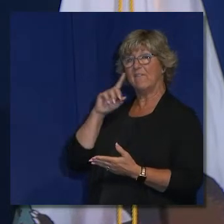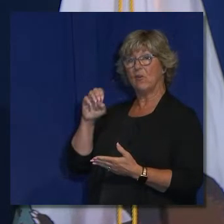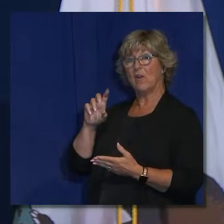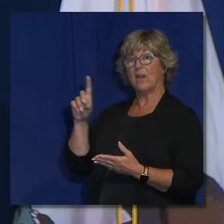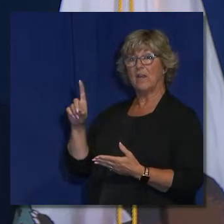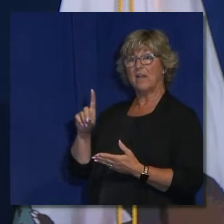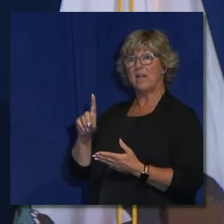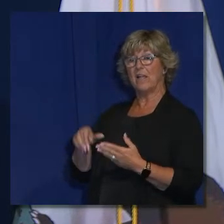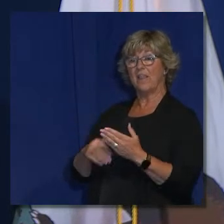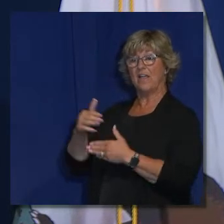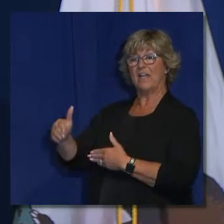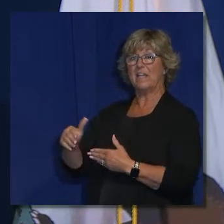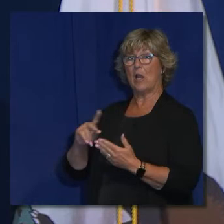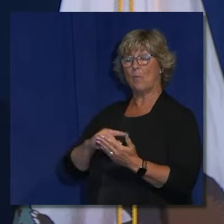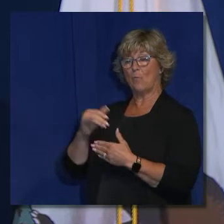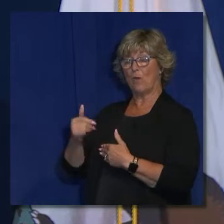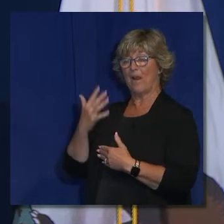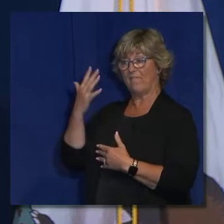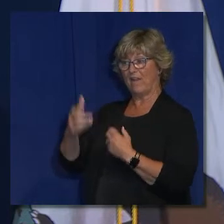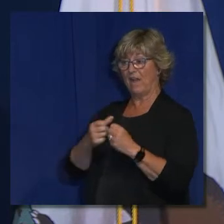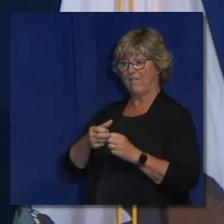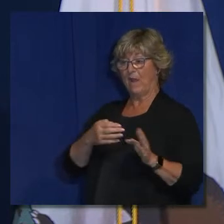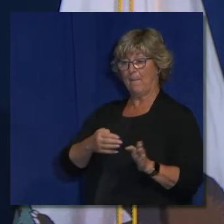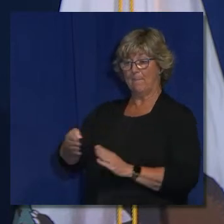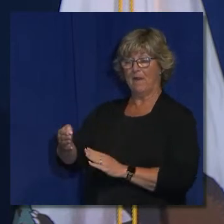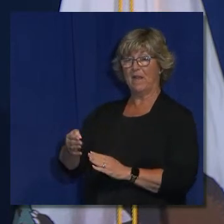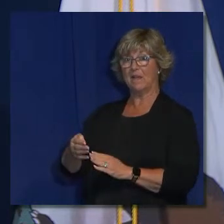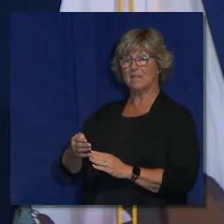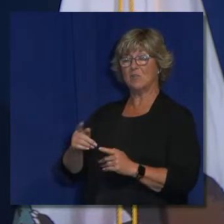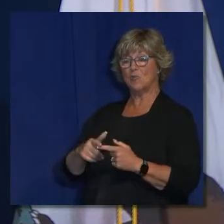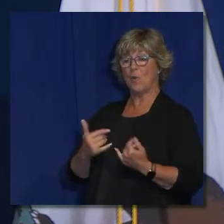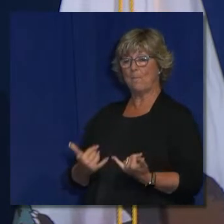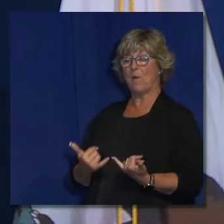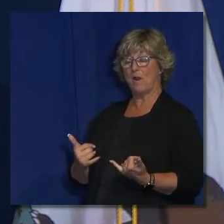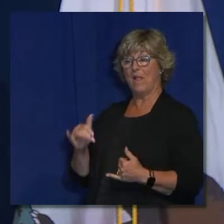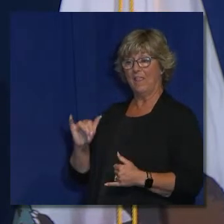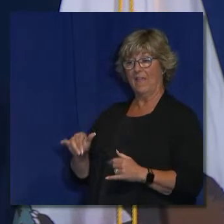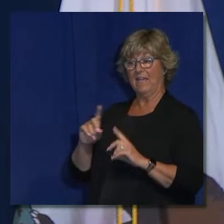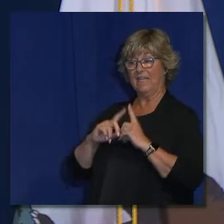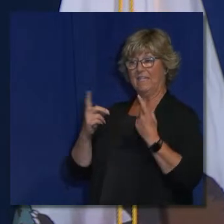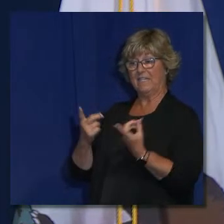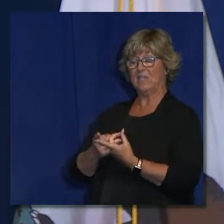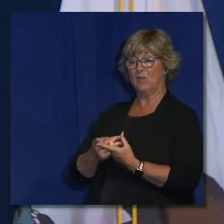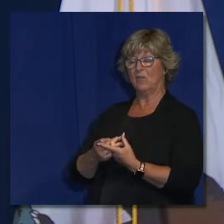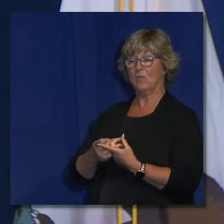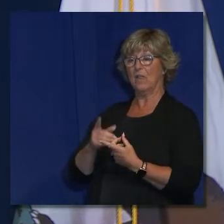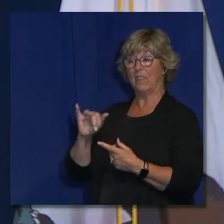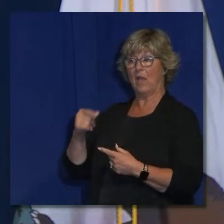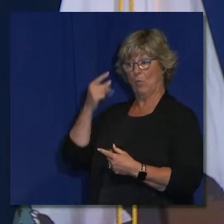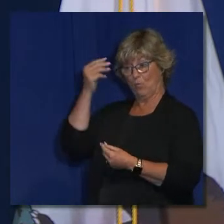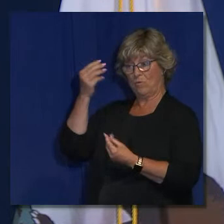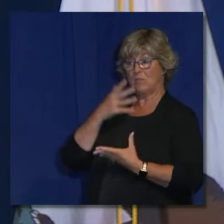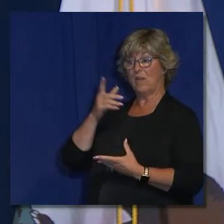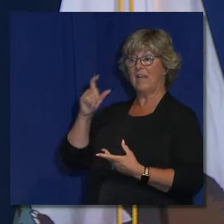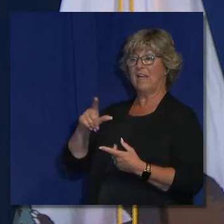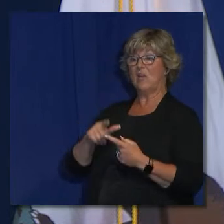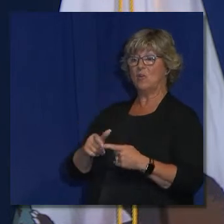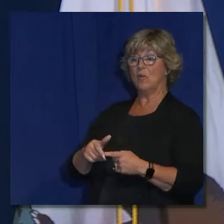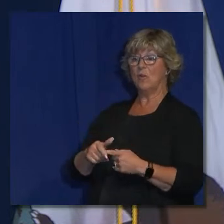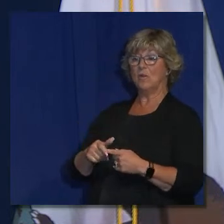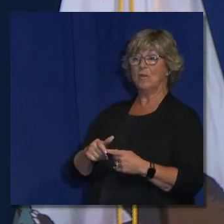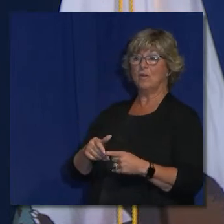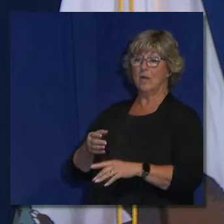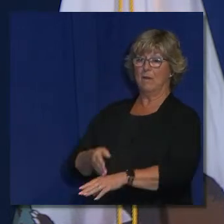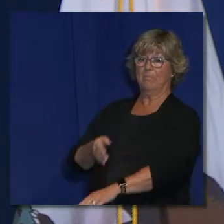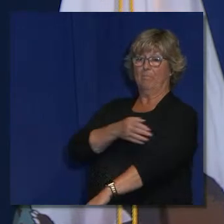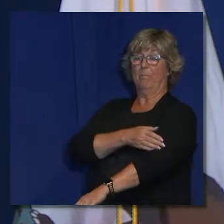EDD Next project, and it's a 5-year plan to sort of modernize. This is a department that has been told that it needs to modernize for